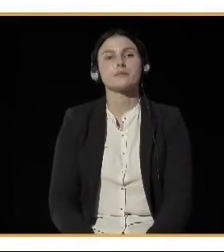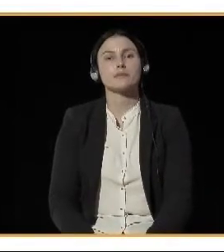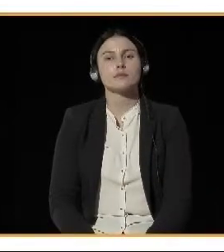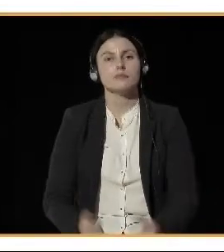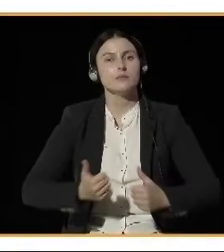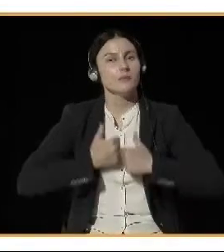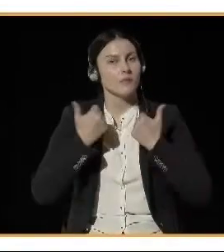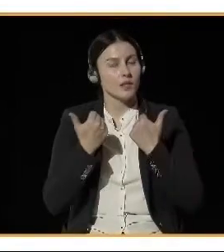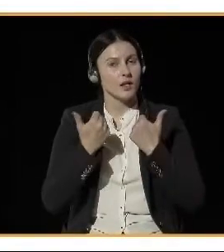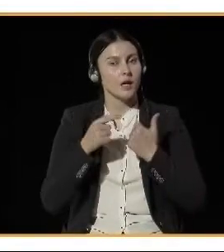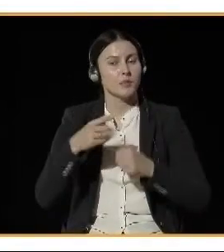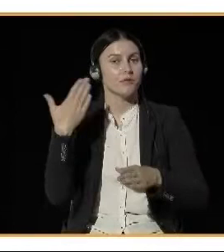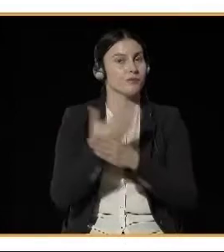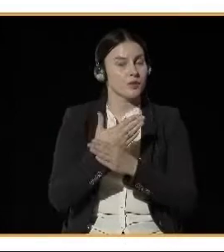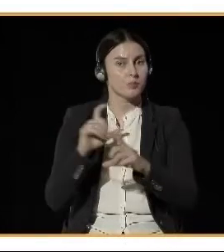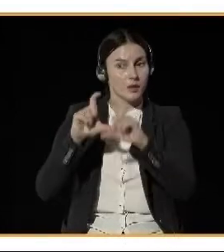private enterprises,